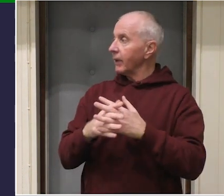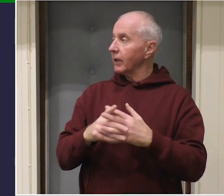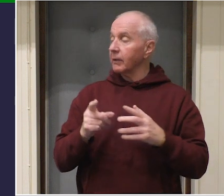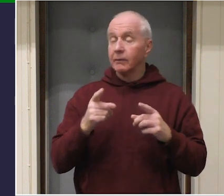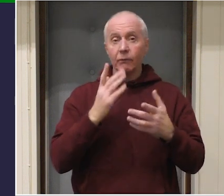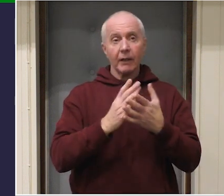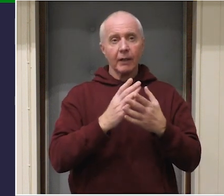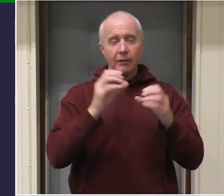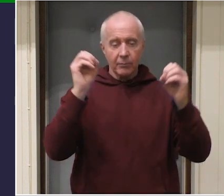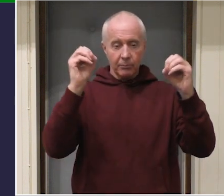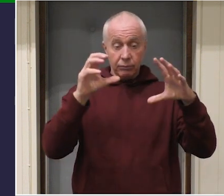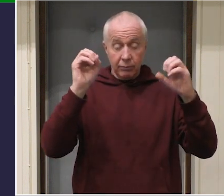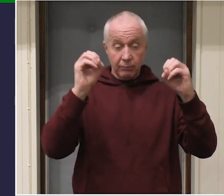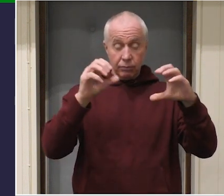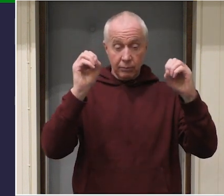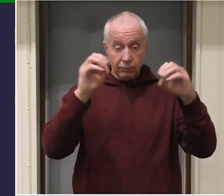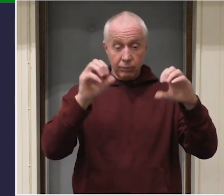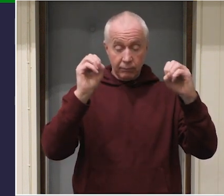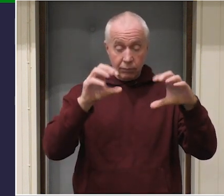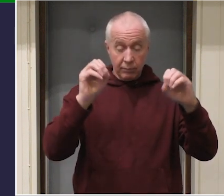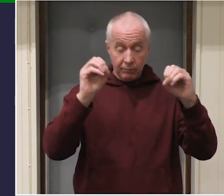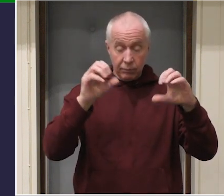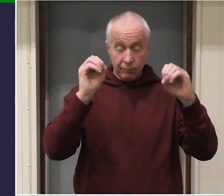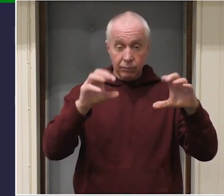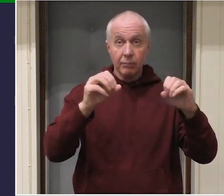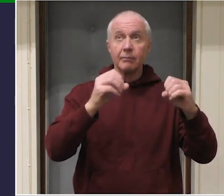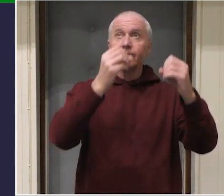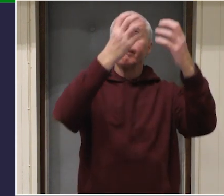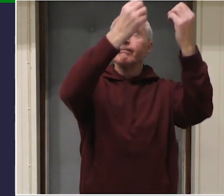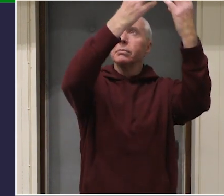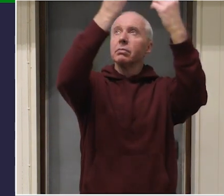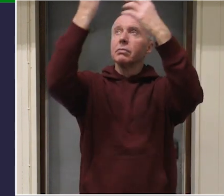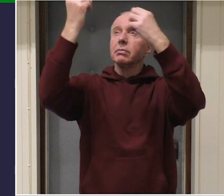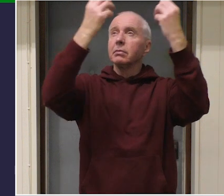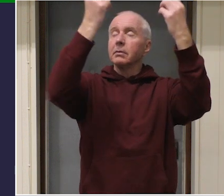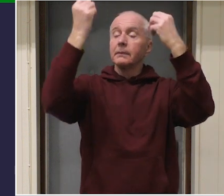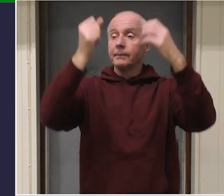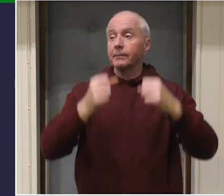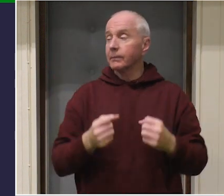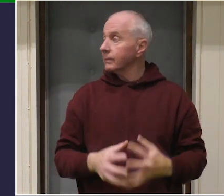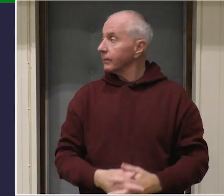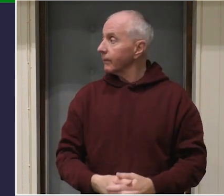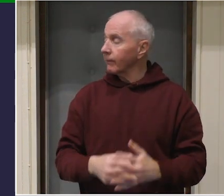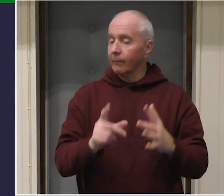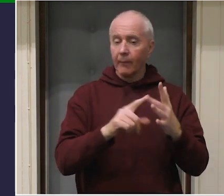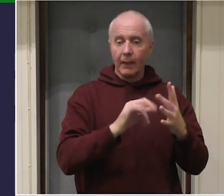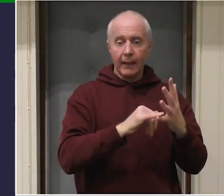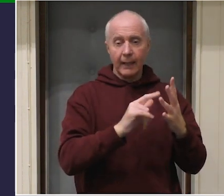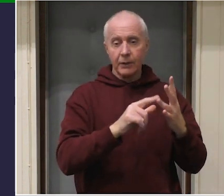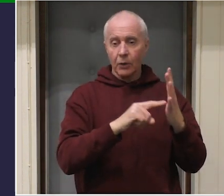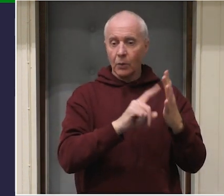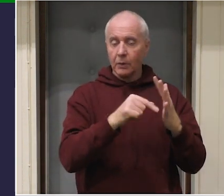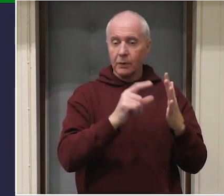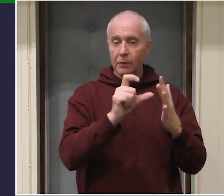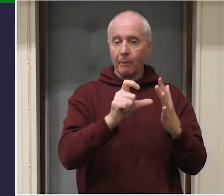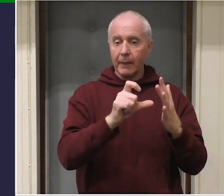very short flashes, like 2 seconds, 30 seconds, all over the sky. Technical term, isotopically distributed,